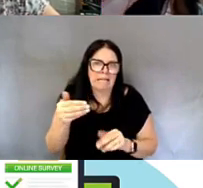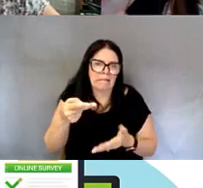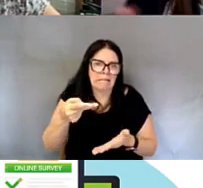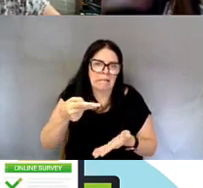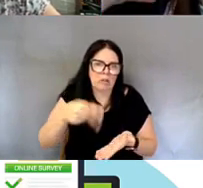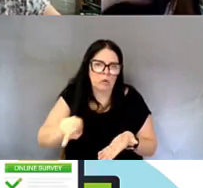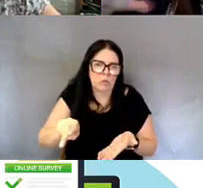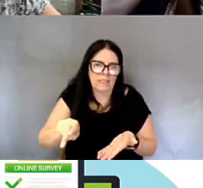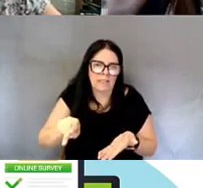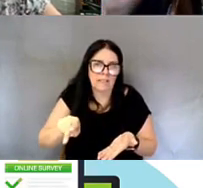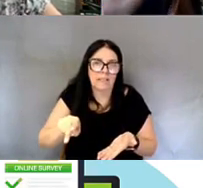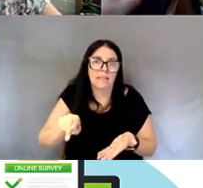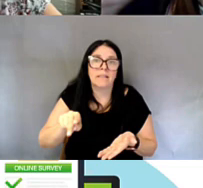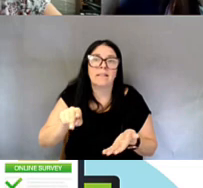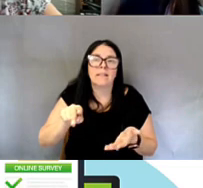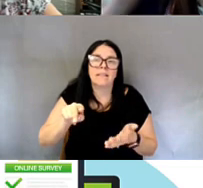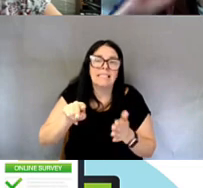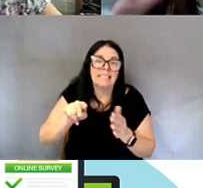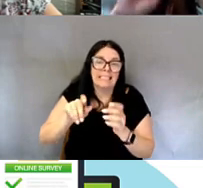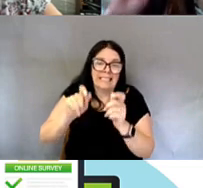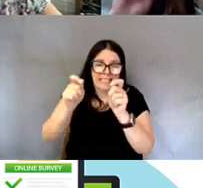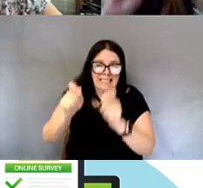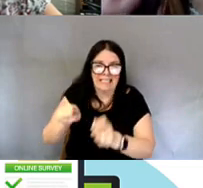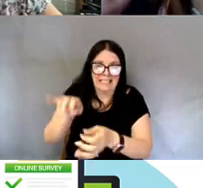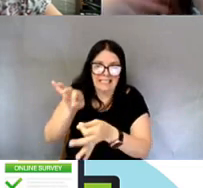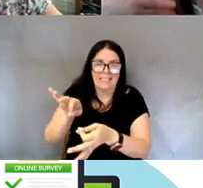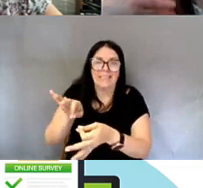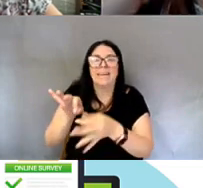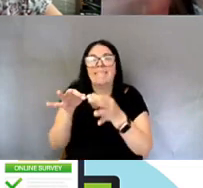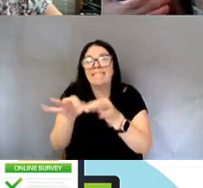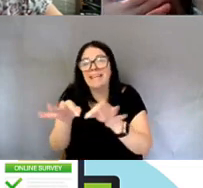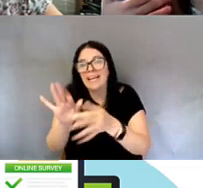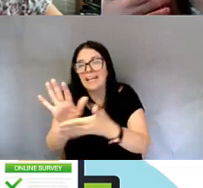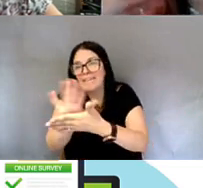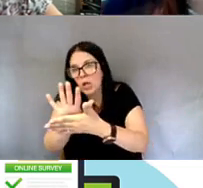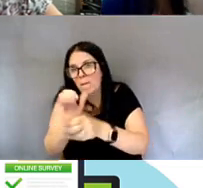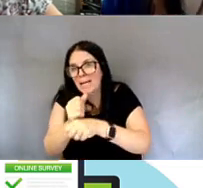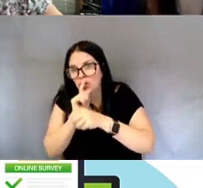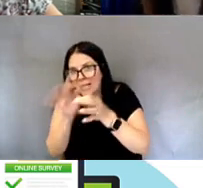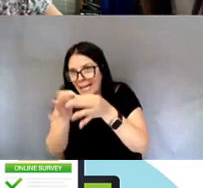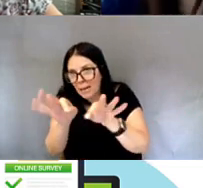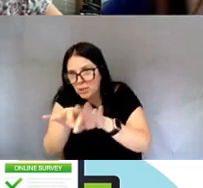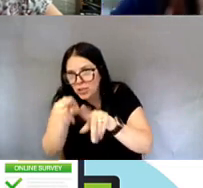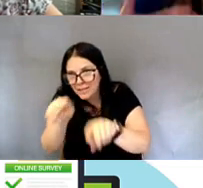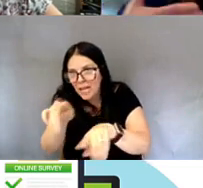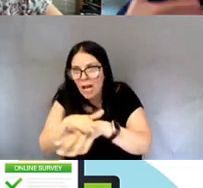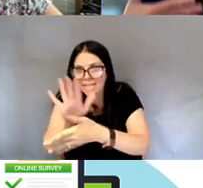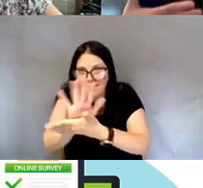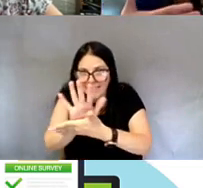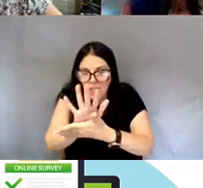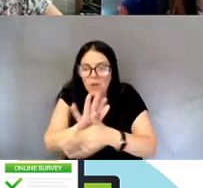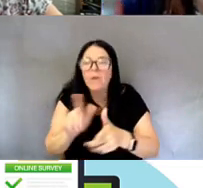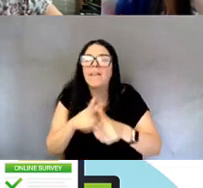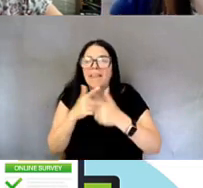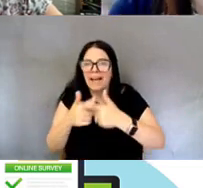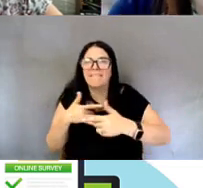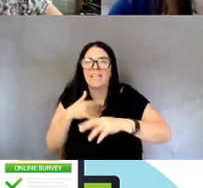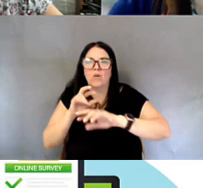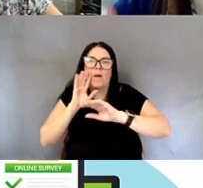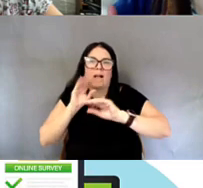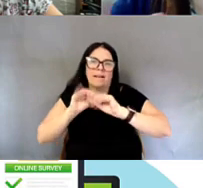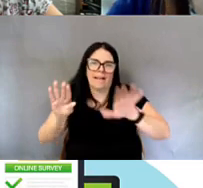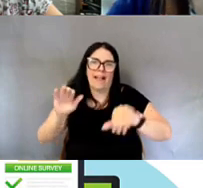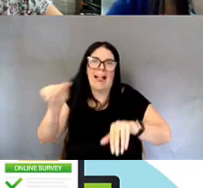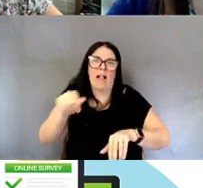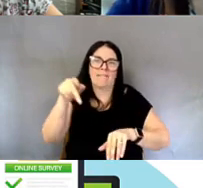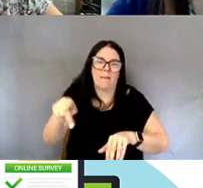then proofread and make sure that the video has the captions, it'll be appropriately it would be released by AlphaPlus